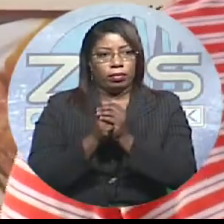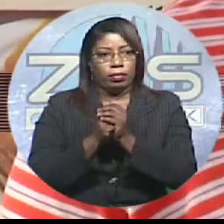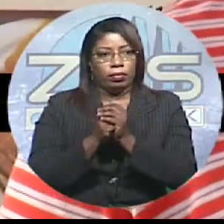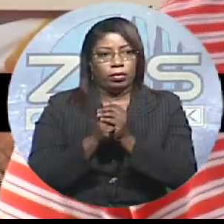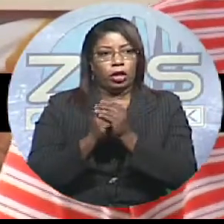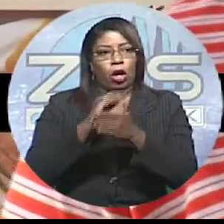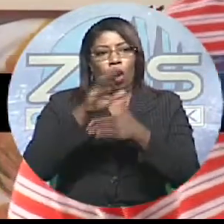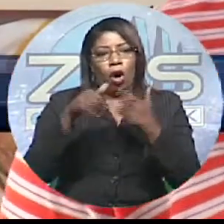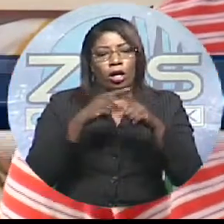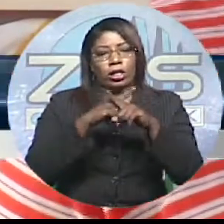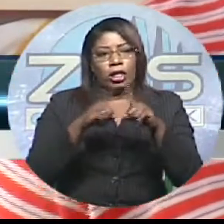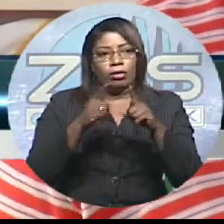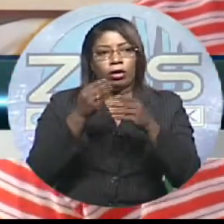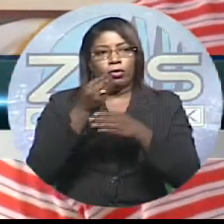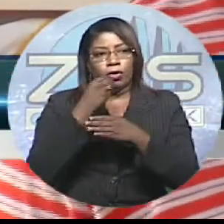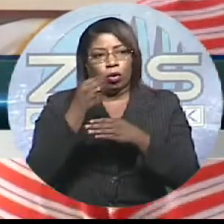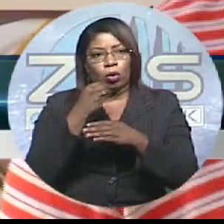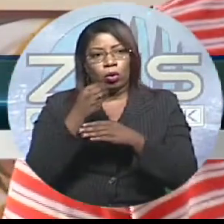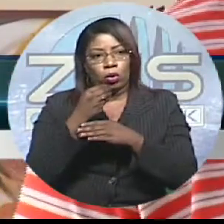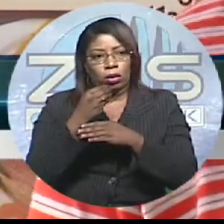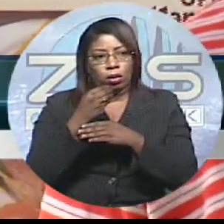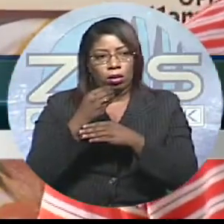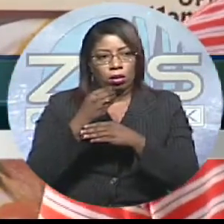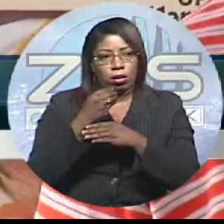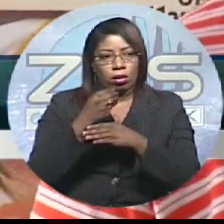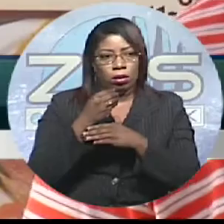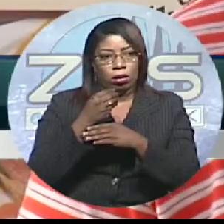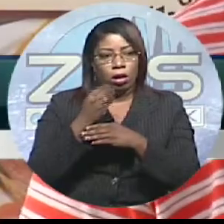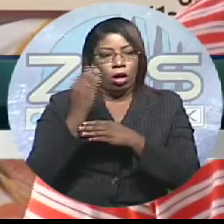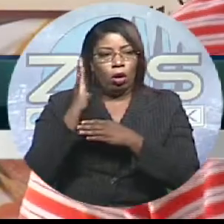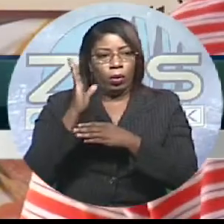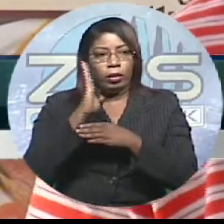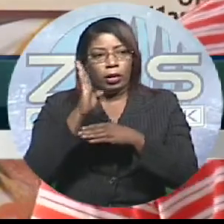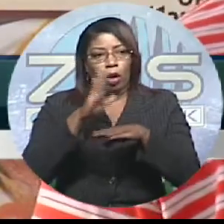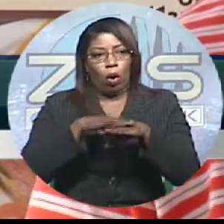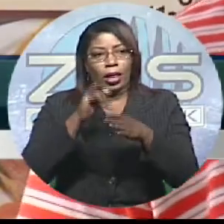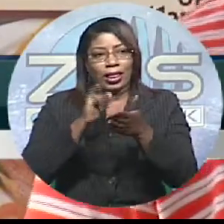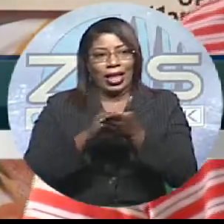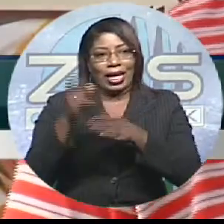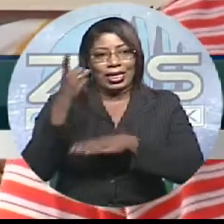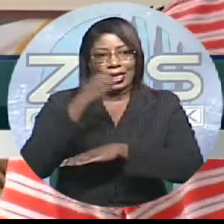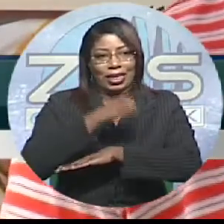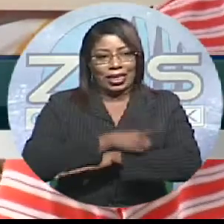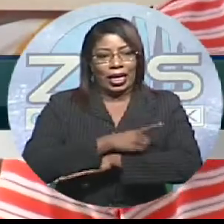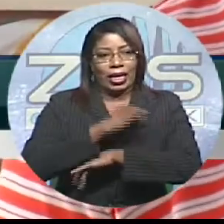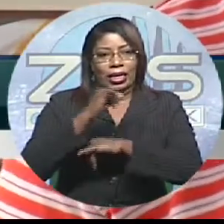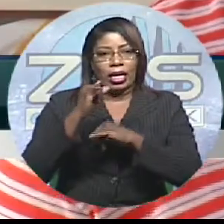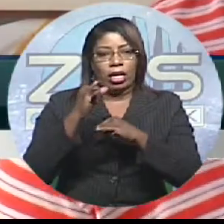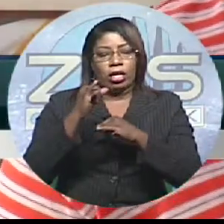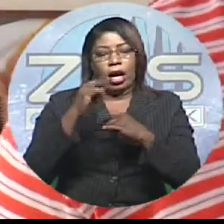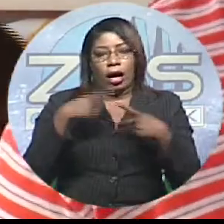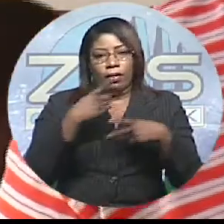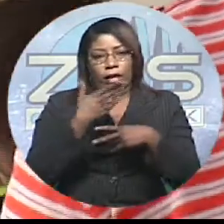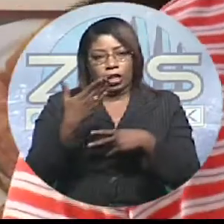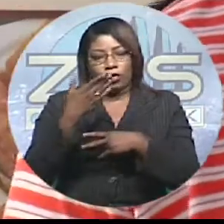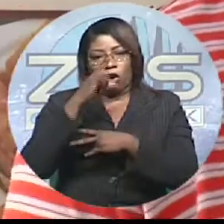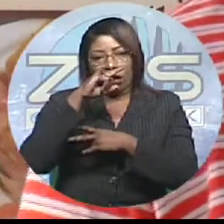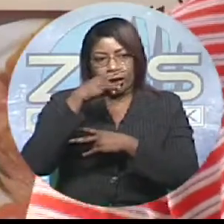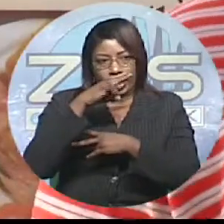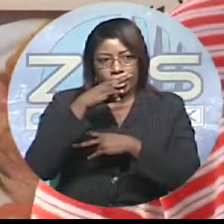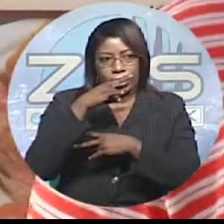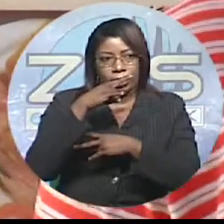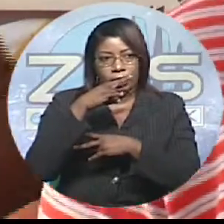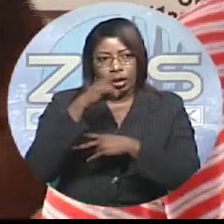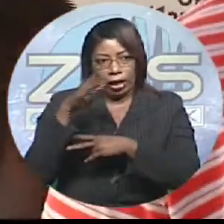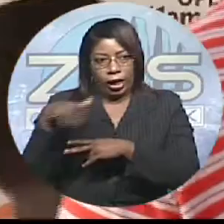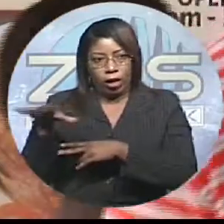All different foods from all different nationalities will be there on that day. We have entertainments for children. We have a kiddies corner. We're going to